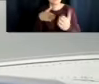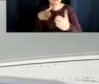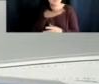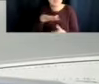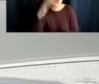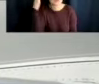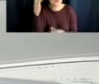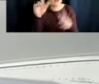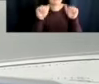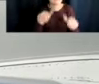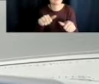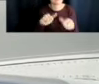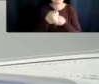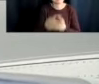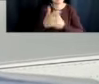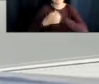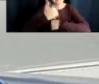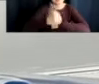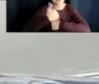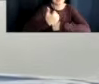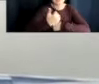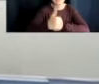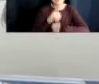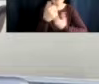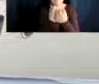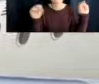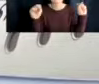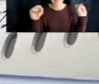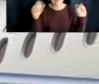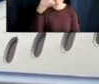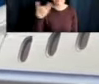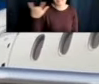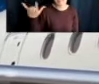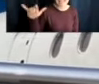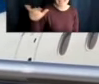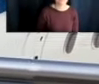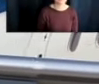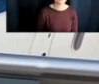it's not good anyway to have a mechanic come and look at it and make sure it's okay. Okay.